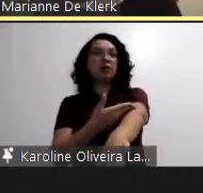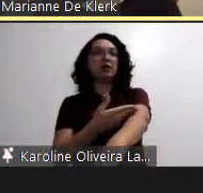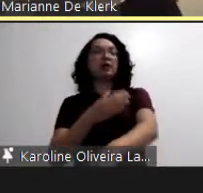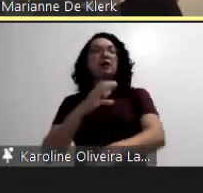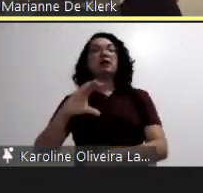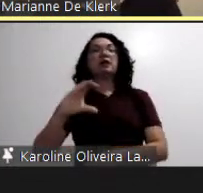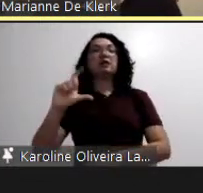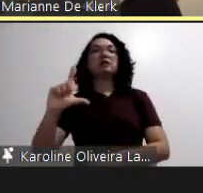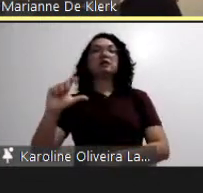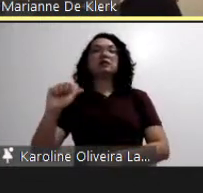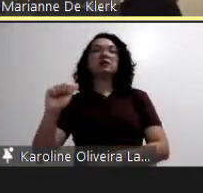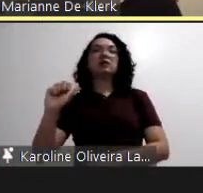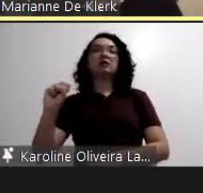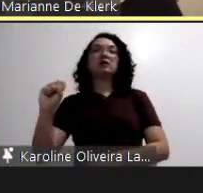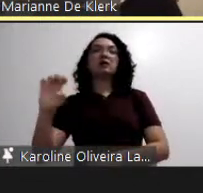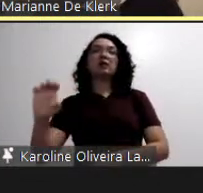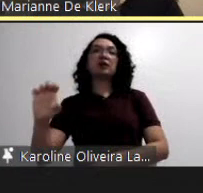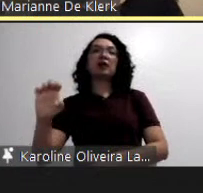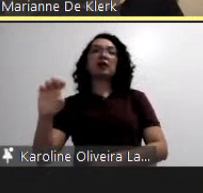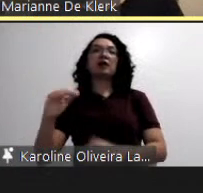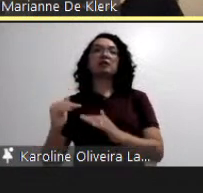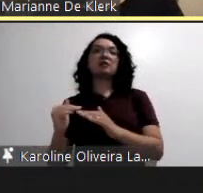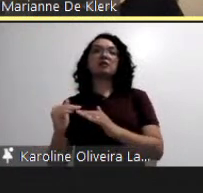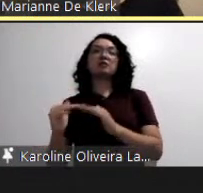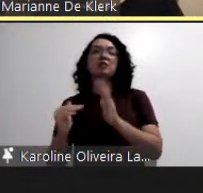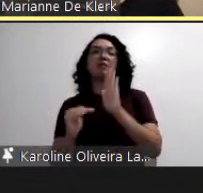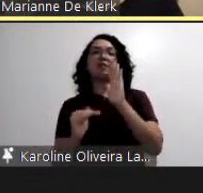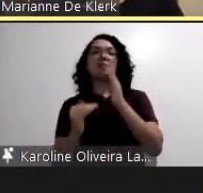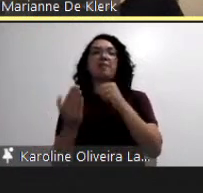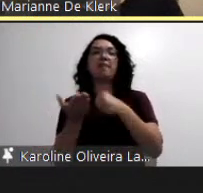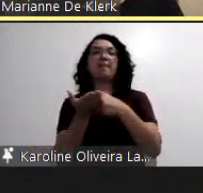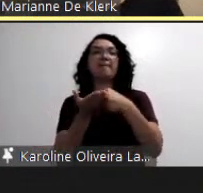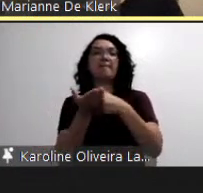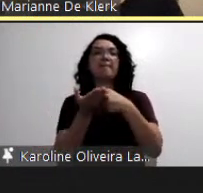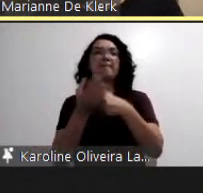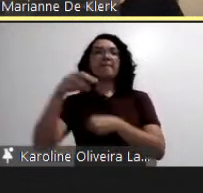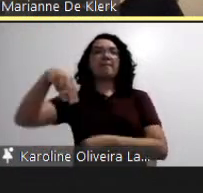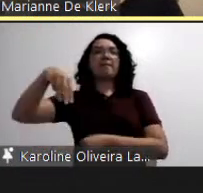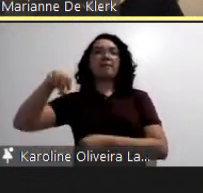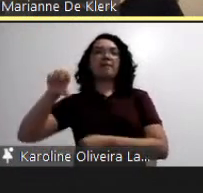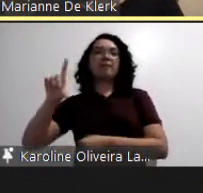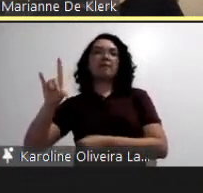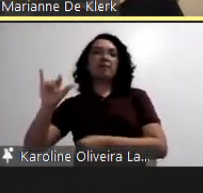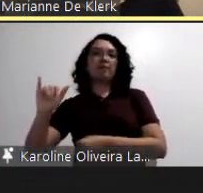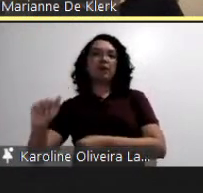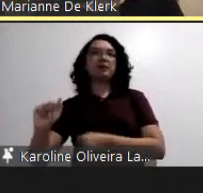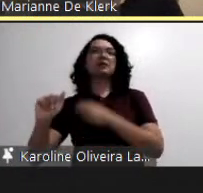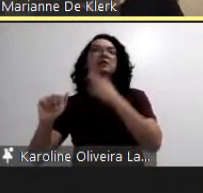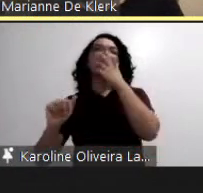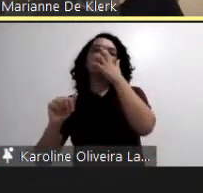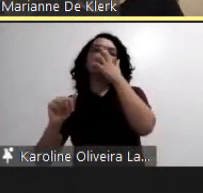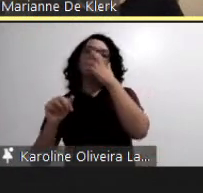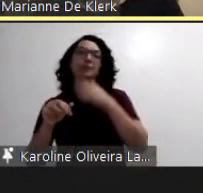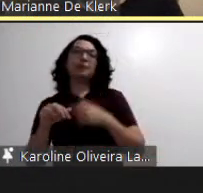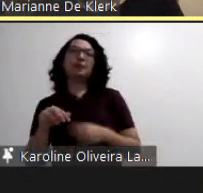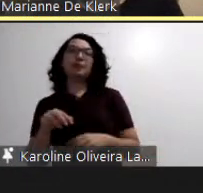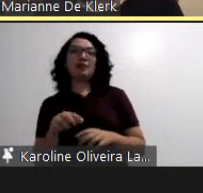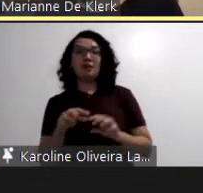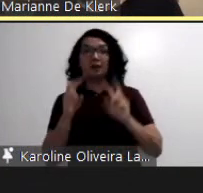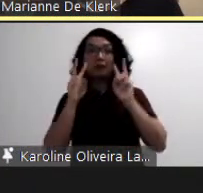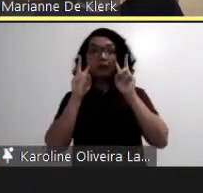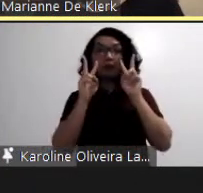give you an idea of the scale jumps and then the brutal impact of these modern projects. This was in the late 1800s, still an agrarian